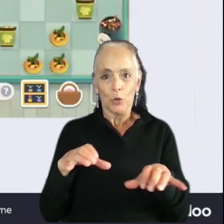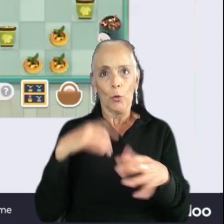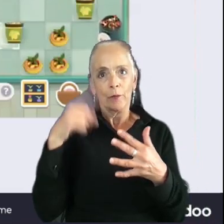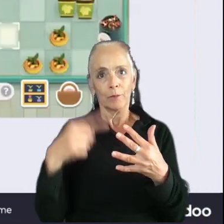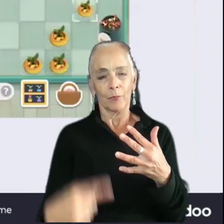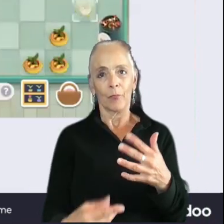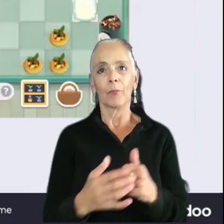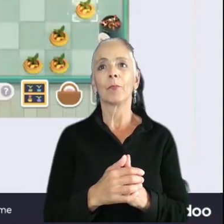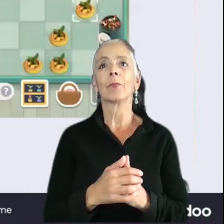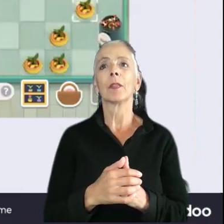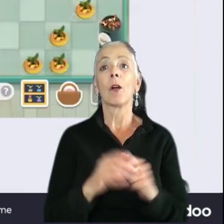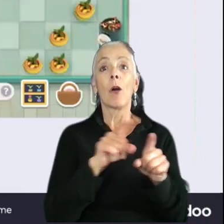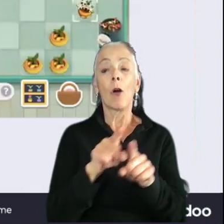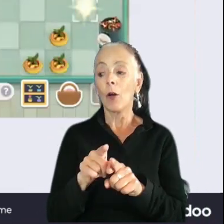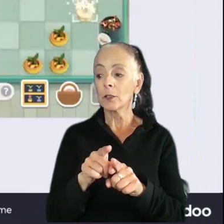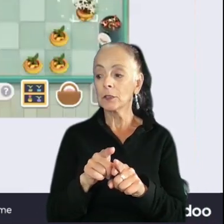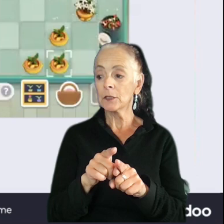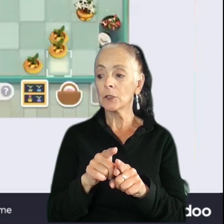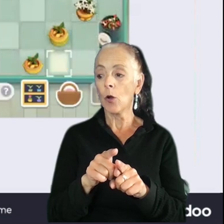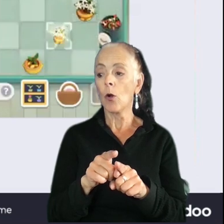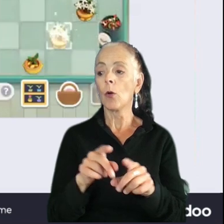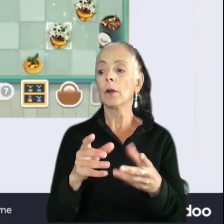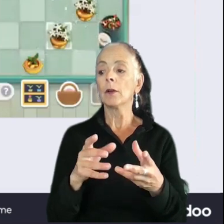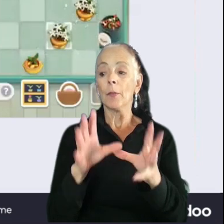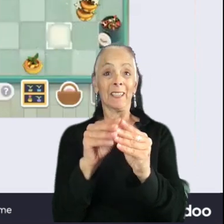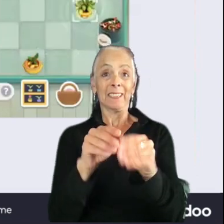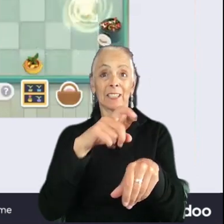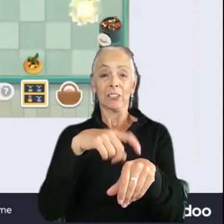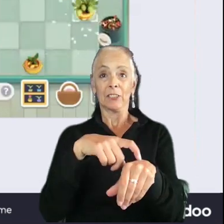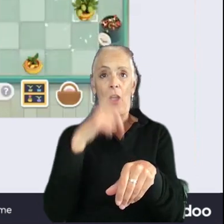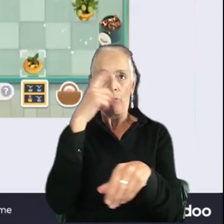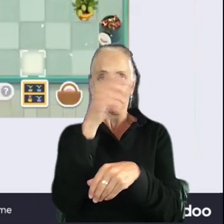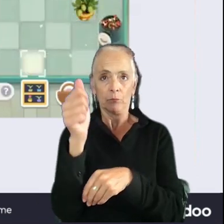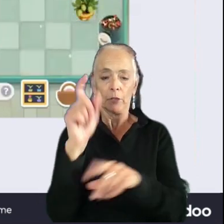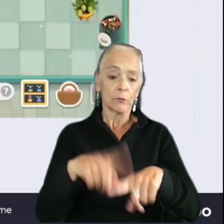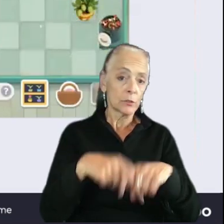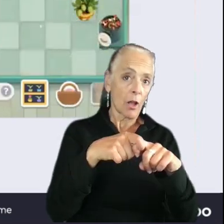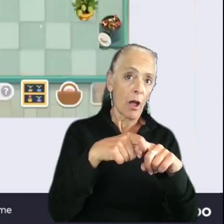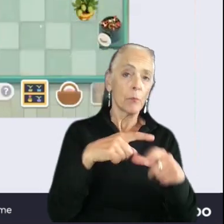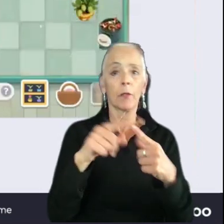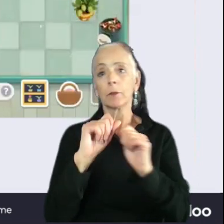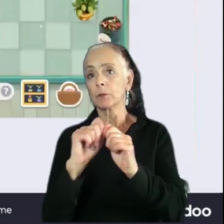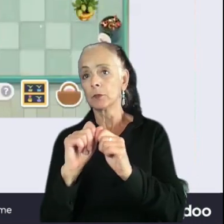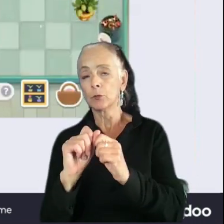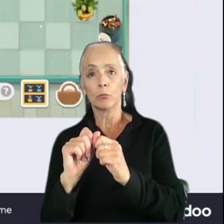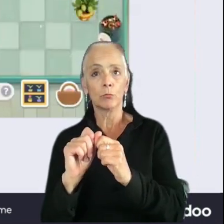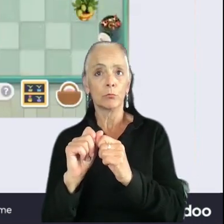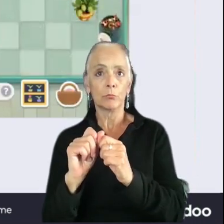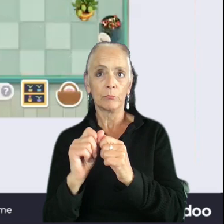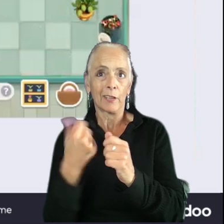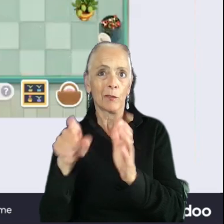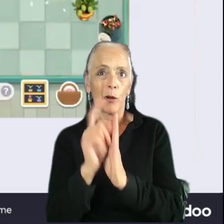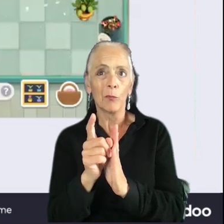And they can also control their session time because they can stop and they can pick up where they left off at any moment.